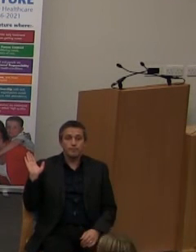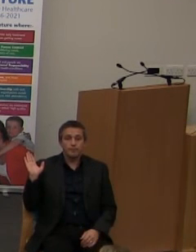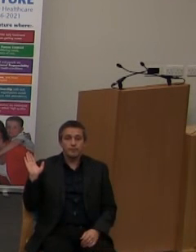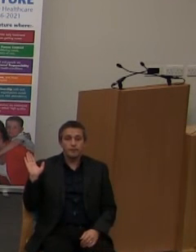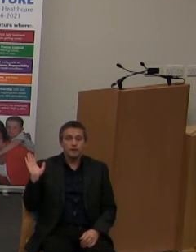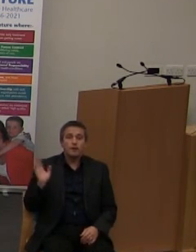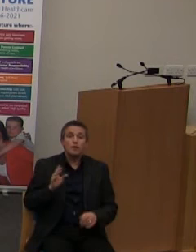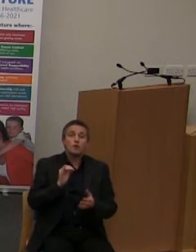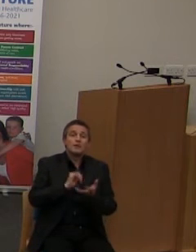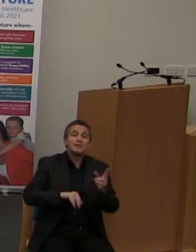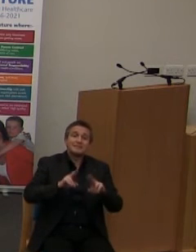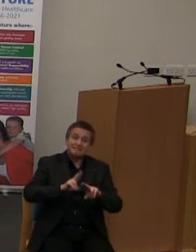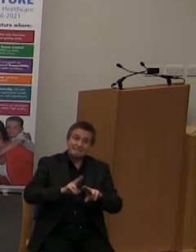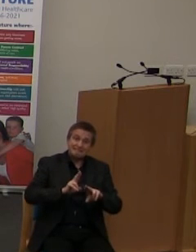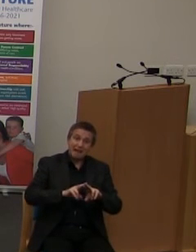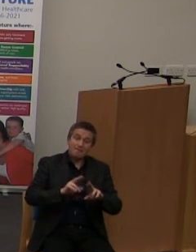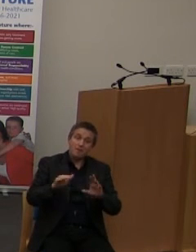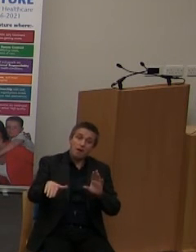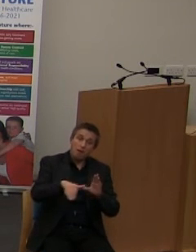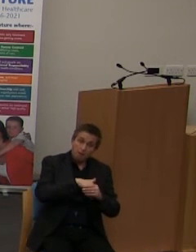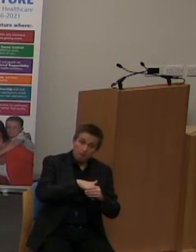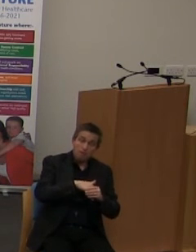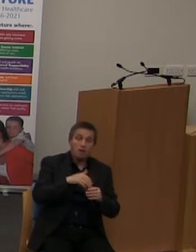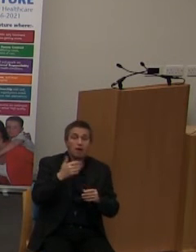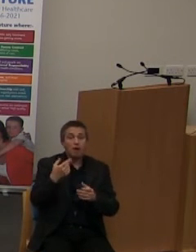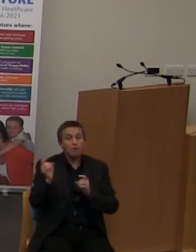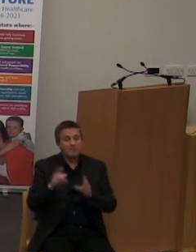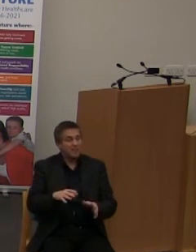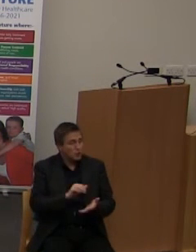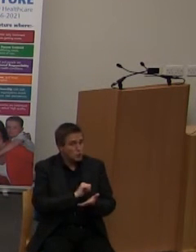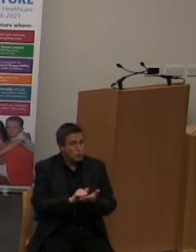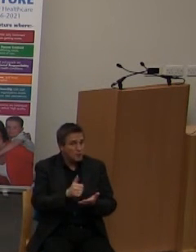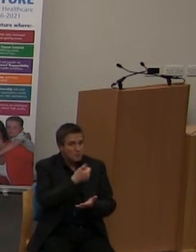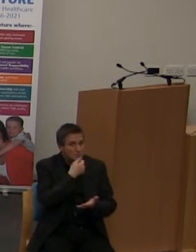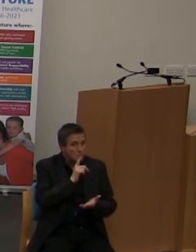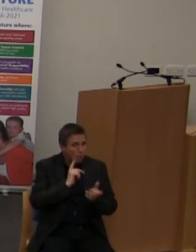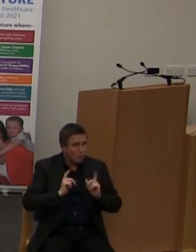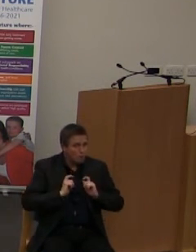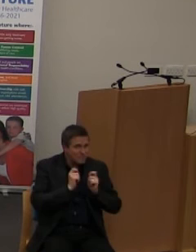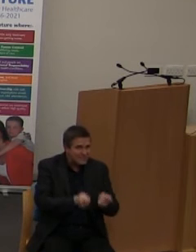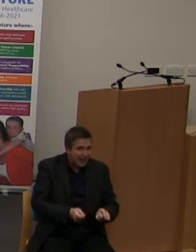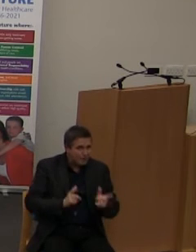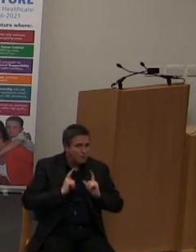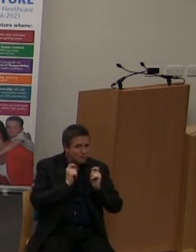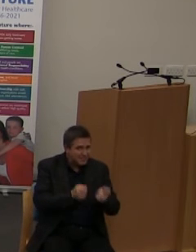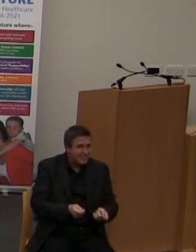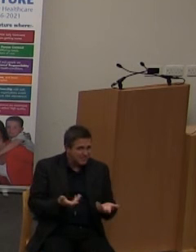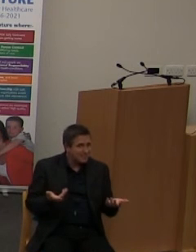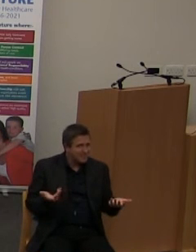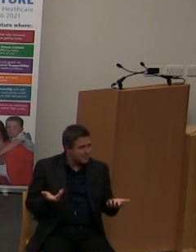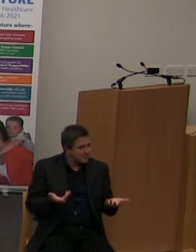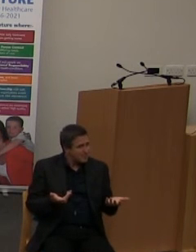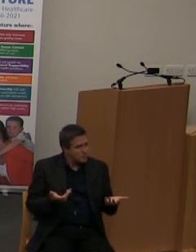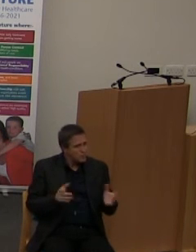So when we talk about staff coming and leaving, it's not the same staff who are coming and leaving. It's actually retirals and things like that. So it is a movable feast, the kind of